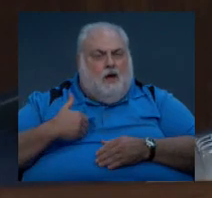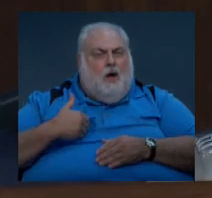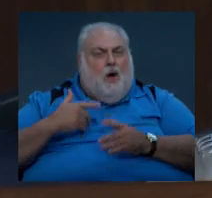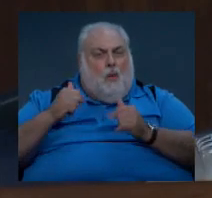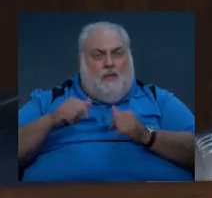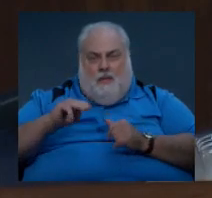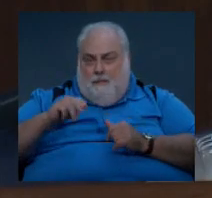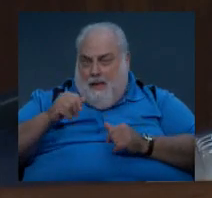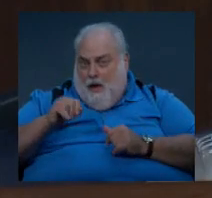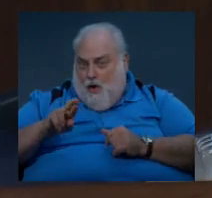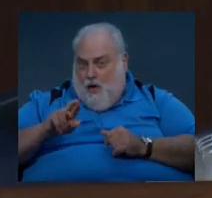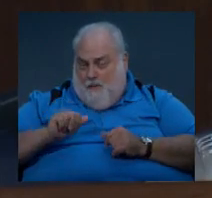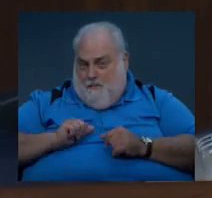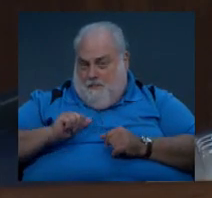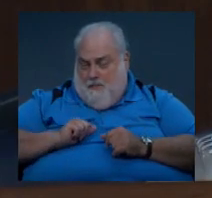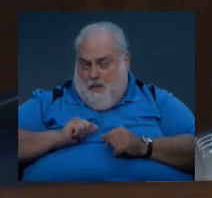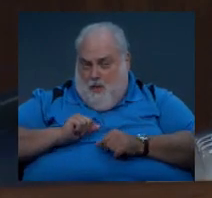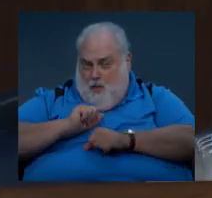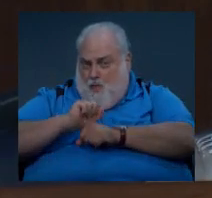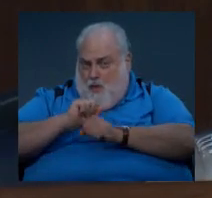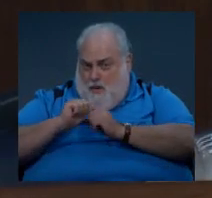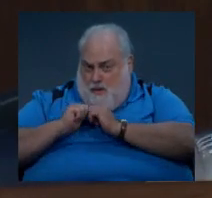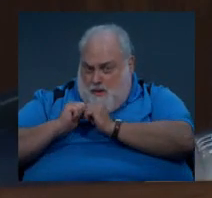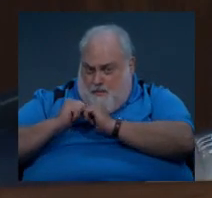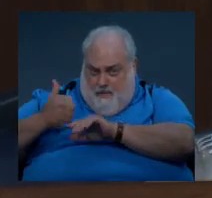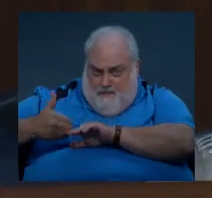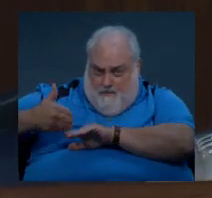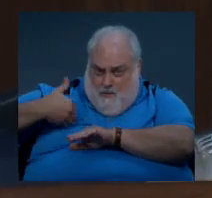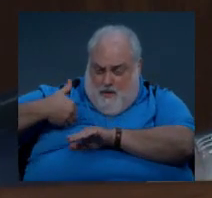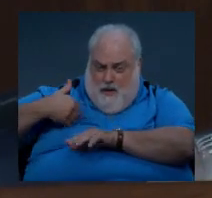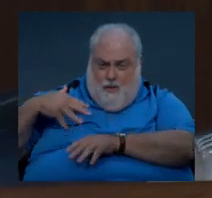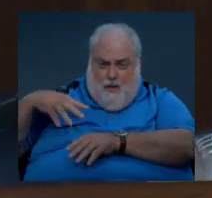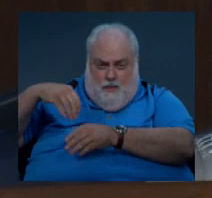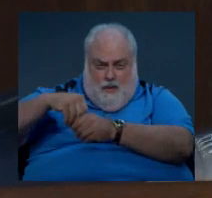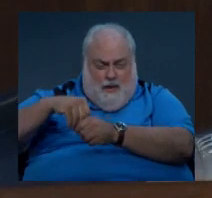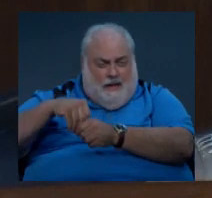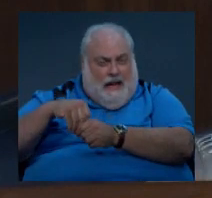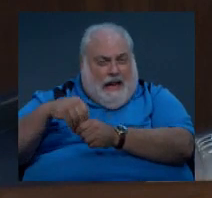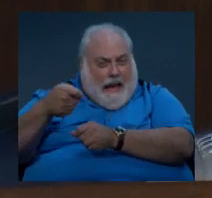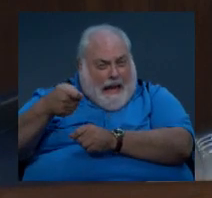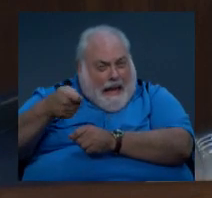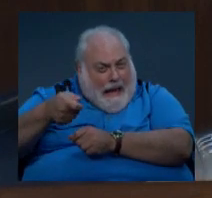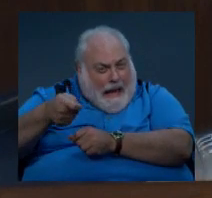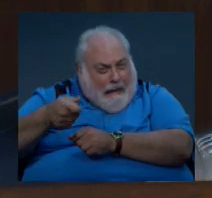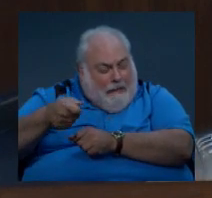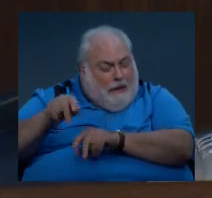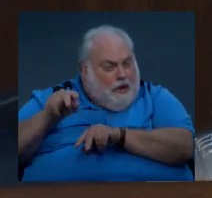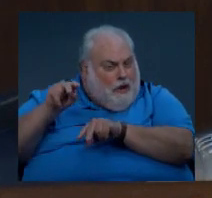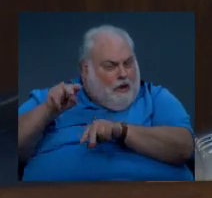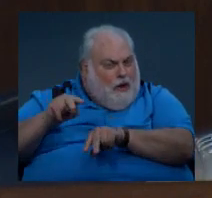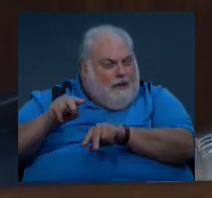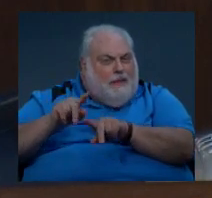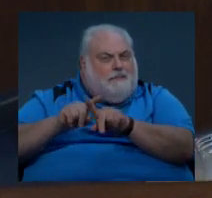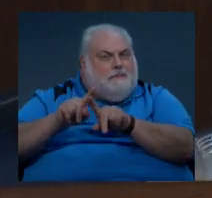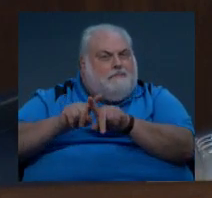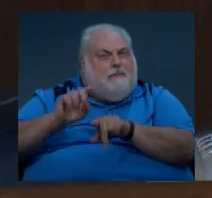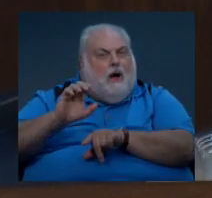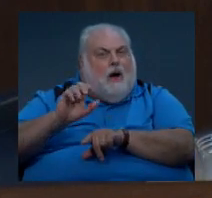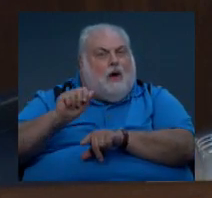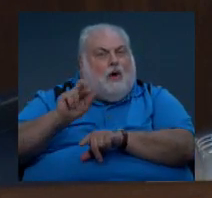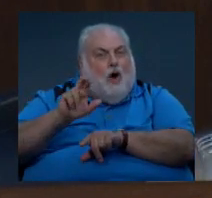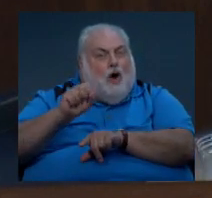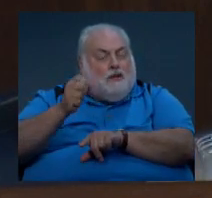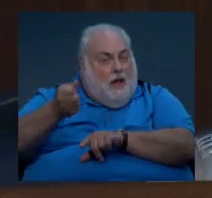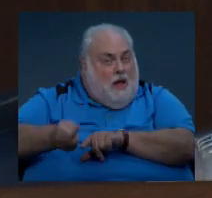boss did and that I was involved with peripherally was looking at the cars and how